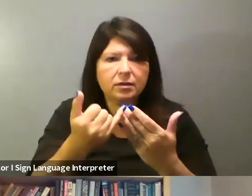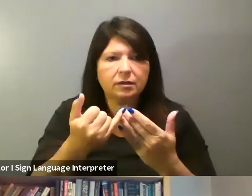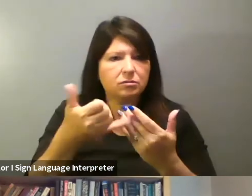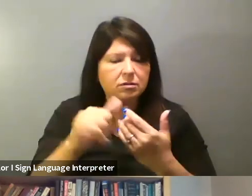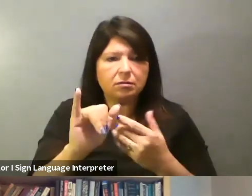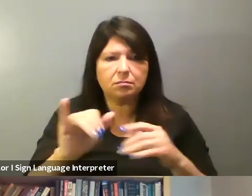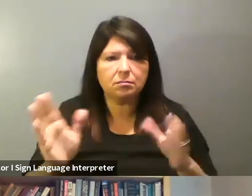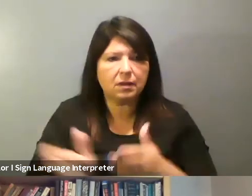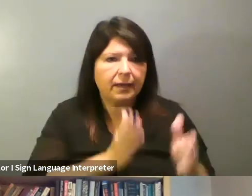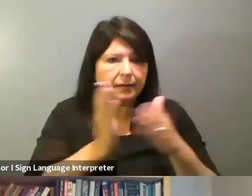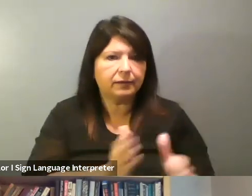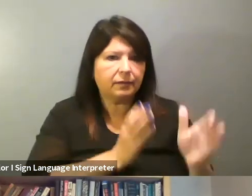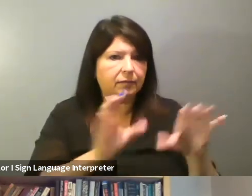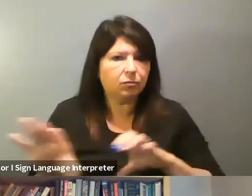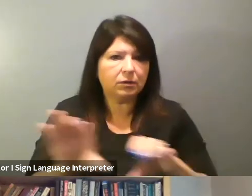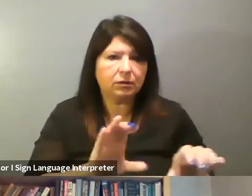on the film festival circuit?